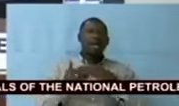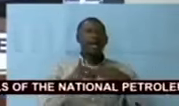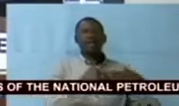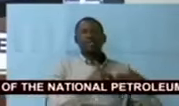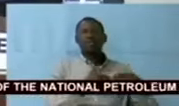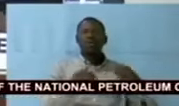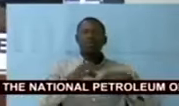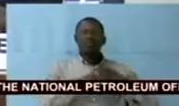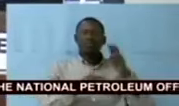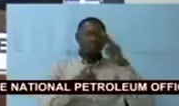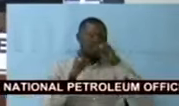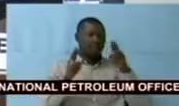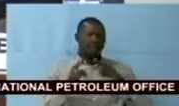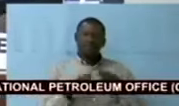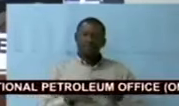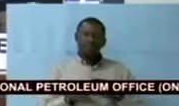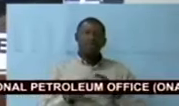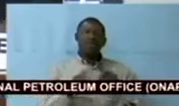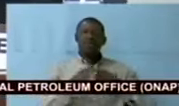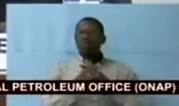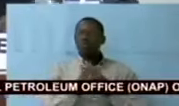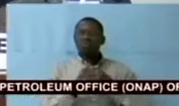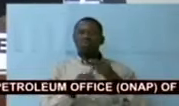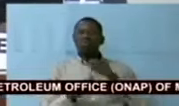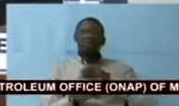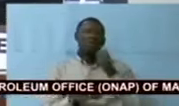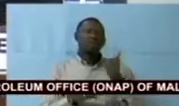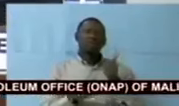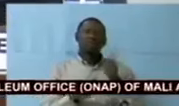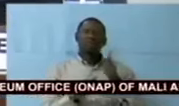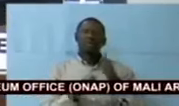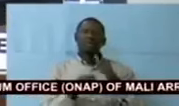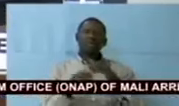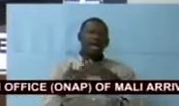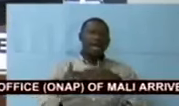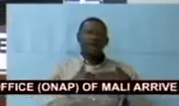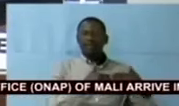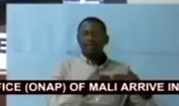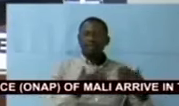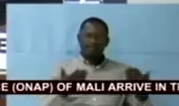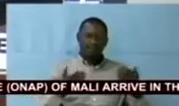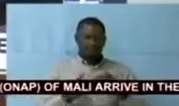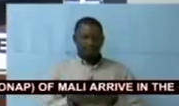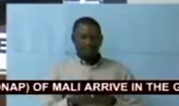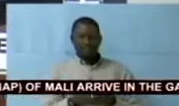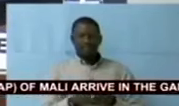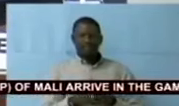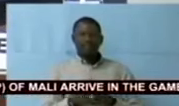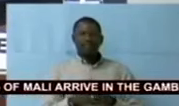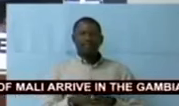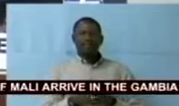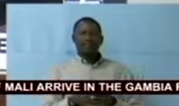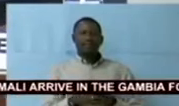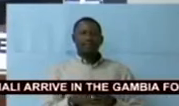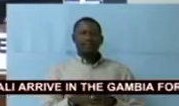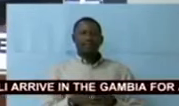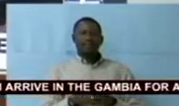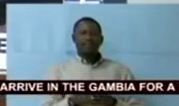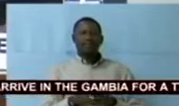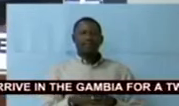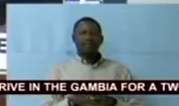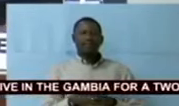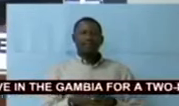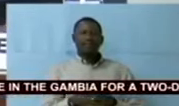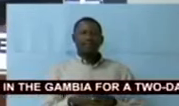matter. Ibe sonna mala nyinna ko luwa nyi me alongo wolbe nyi fanko kunyal to. Wamu luwa me alongo ikafume decree. And we not na